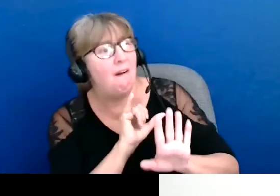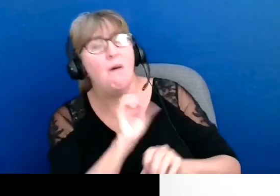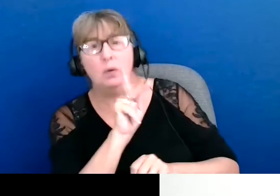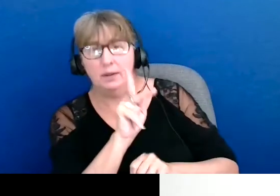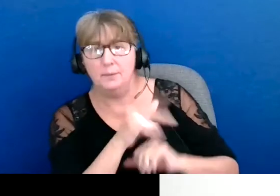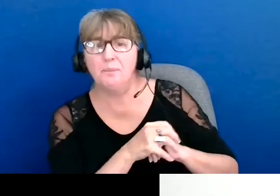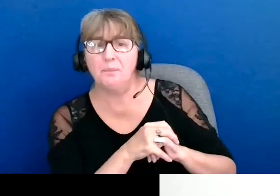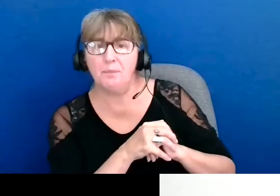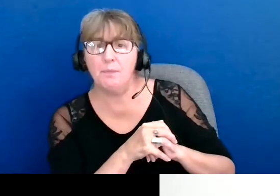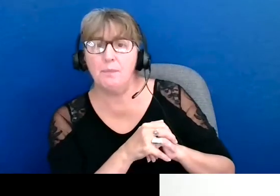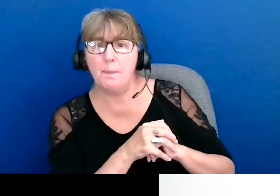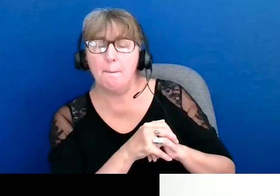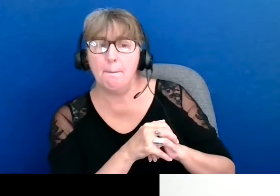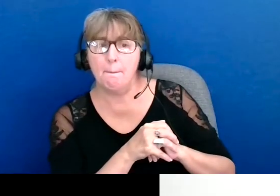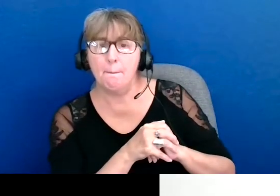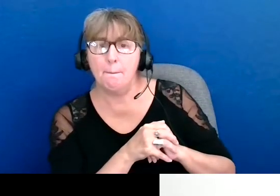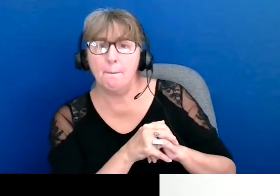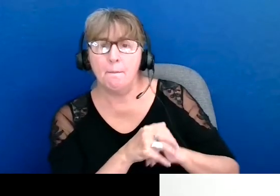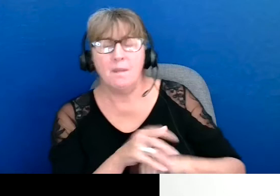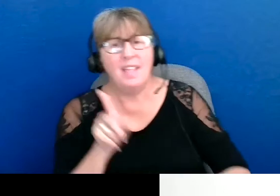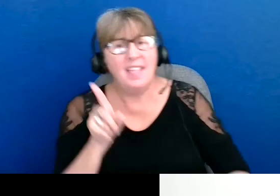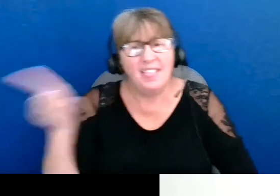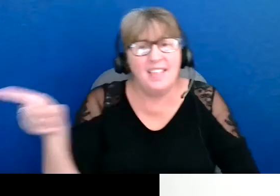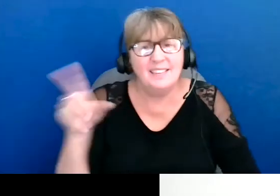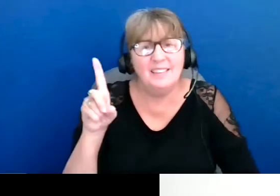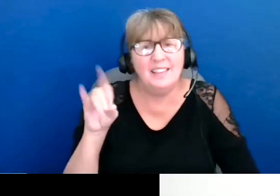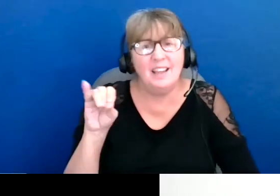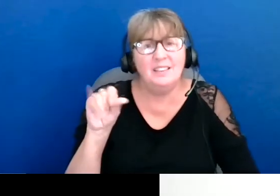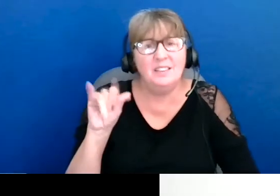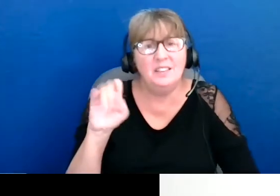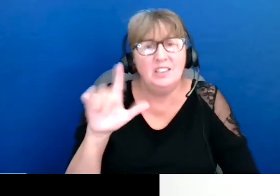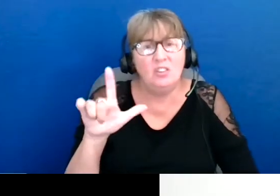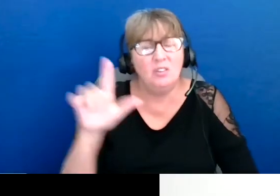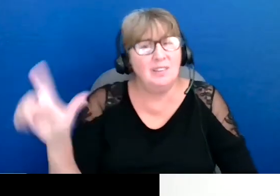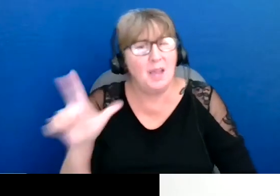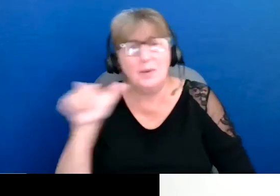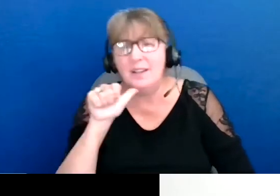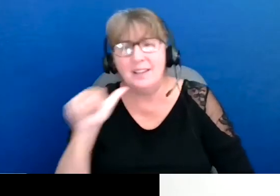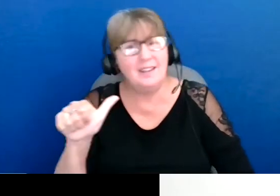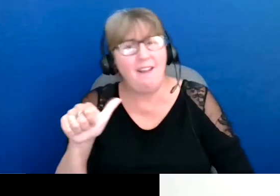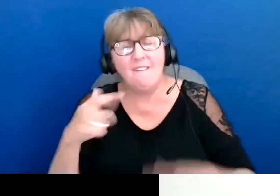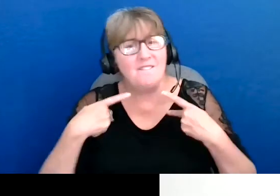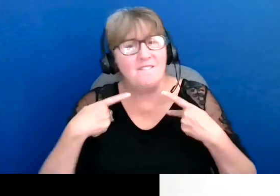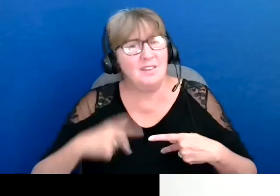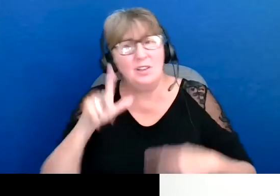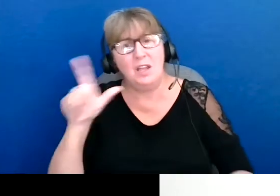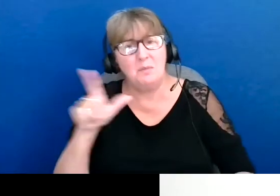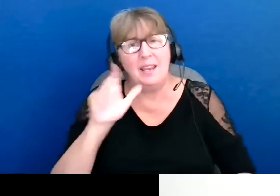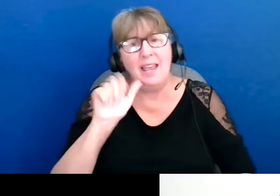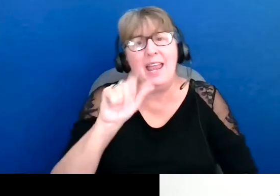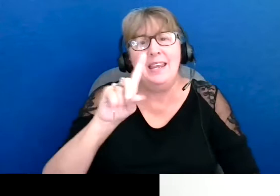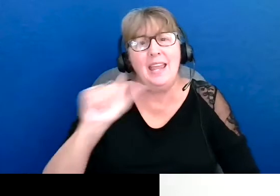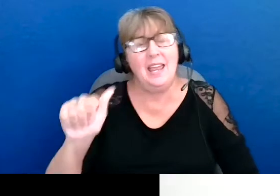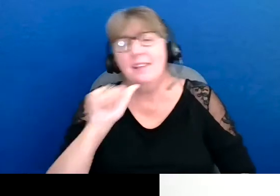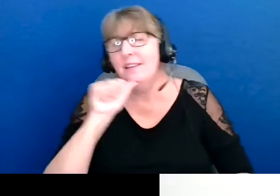hey, this is a digital library, not a physical library. And the Americans with Disabilities Act doesn't